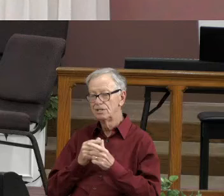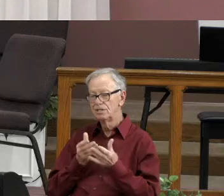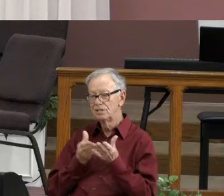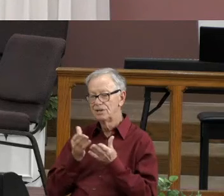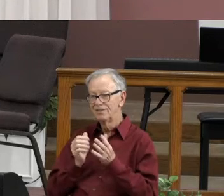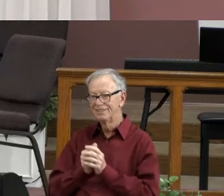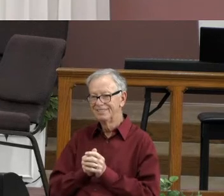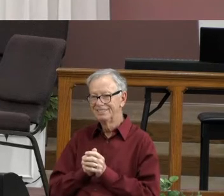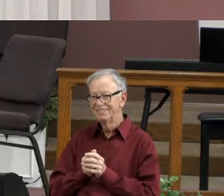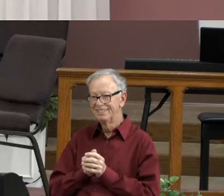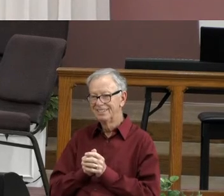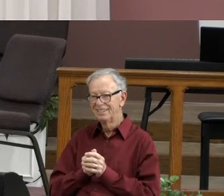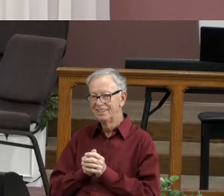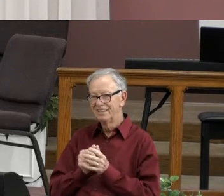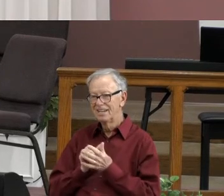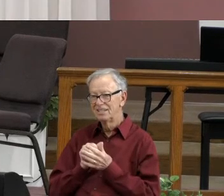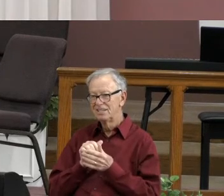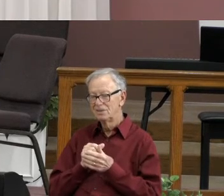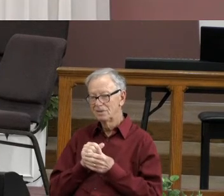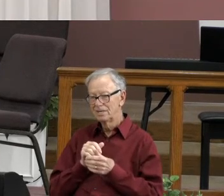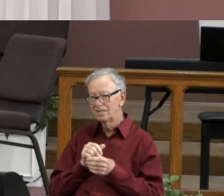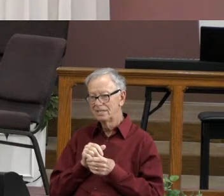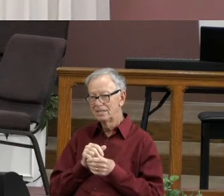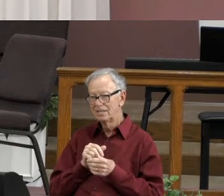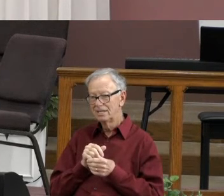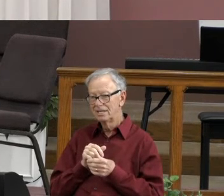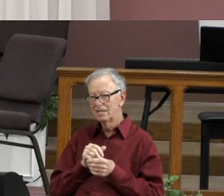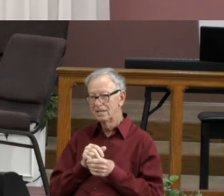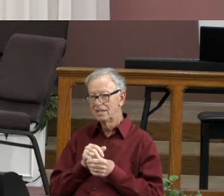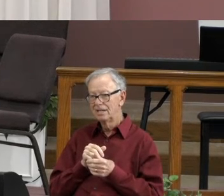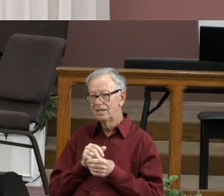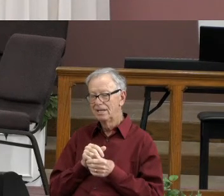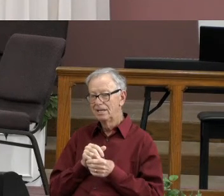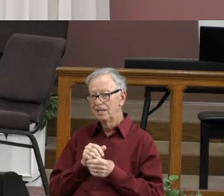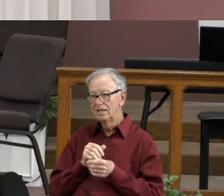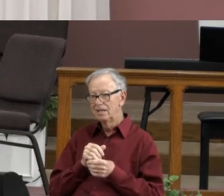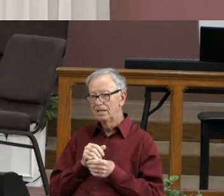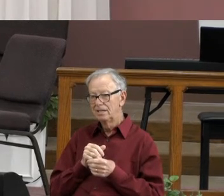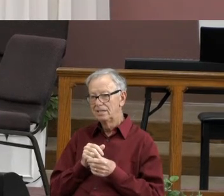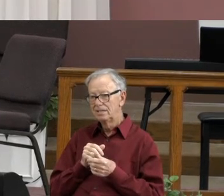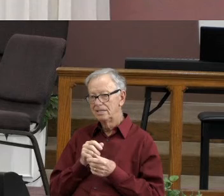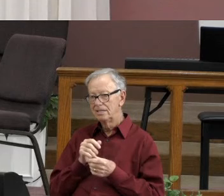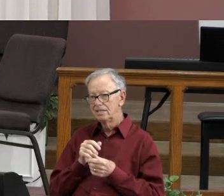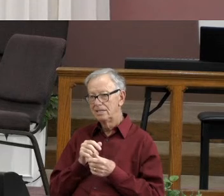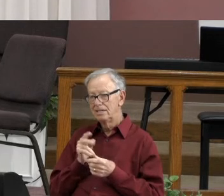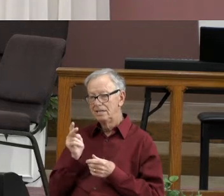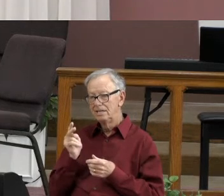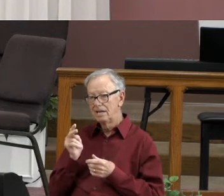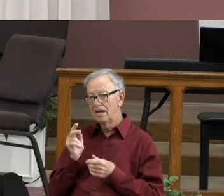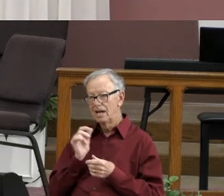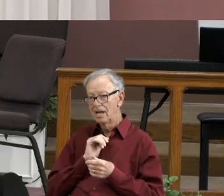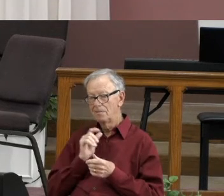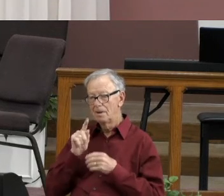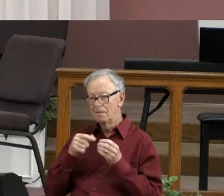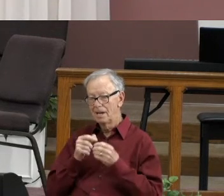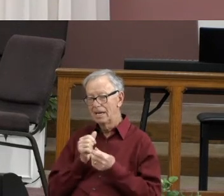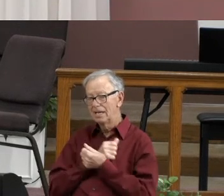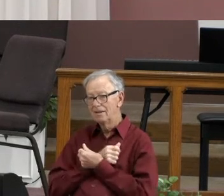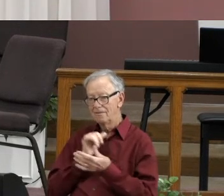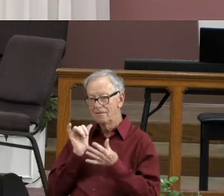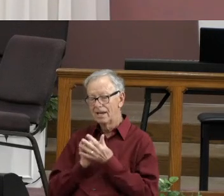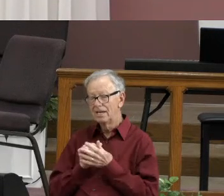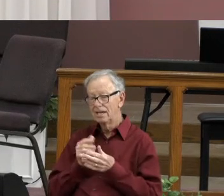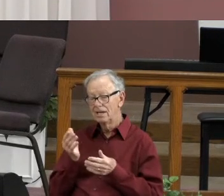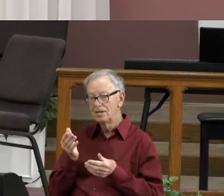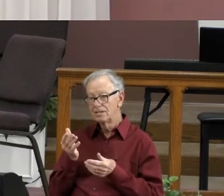But that's what family life is about. I love that. But here's the thing, folks.